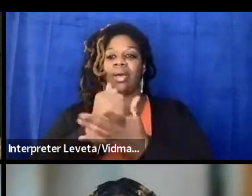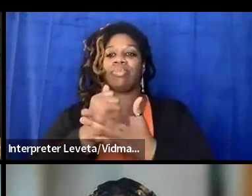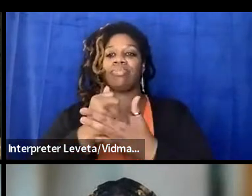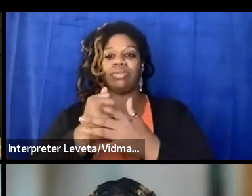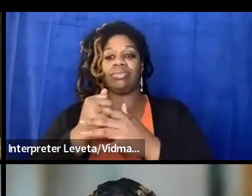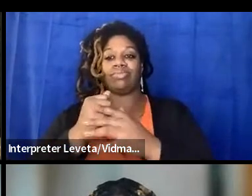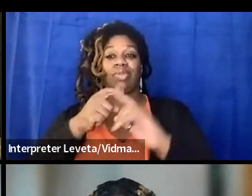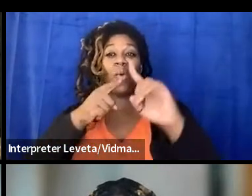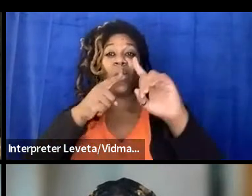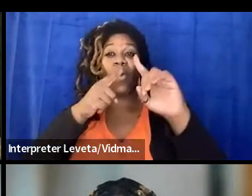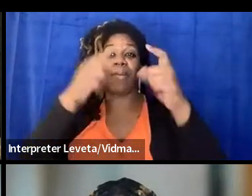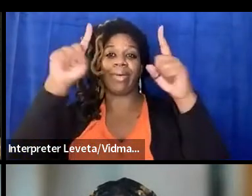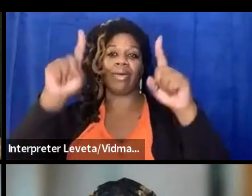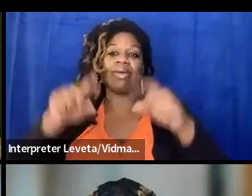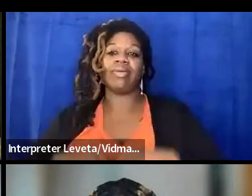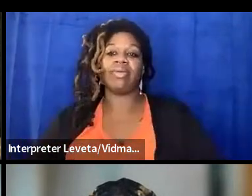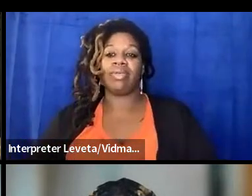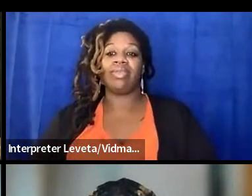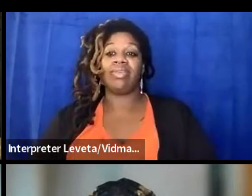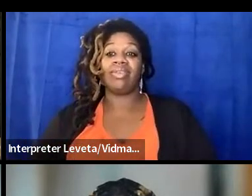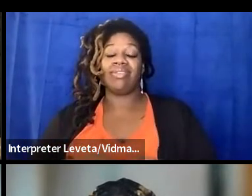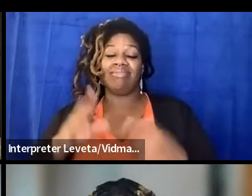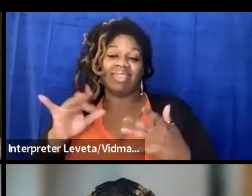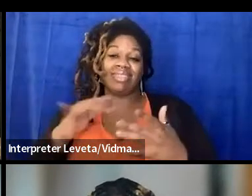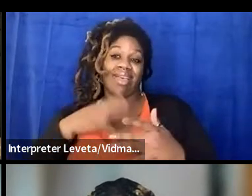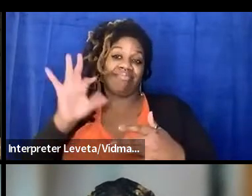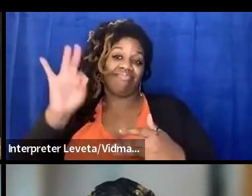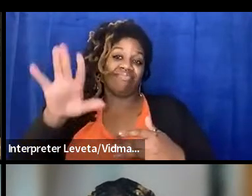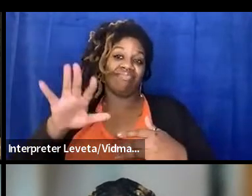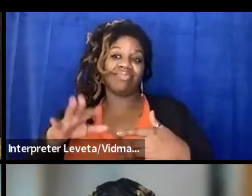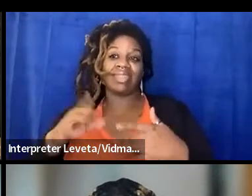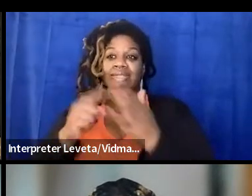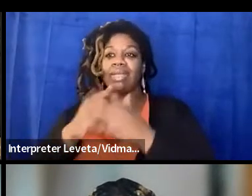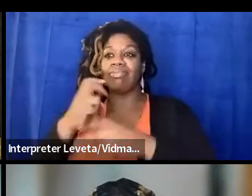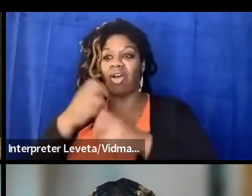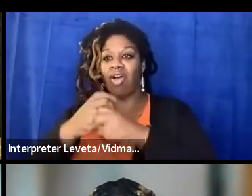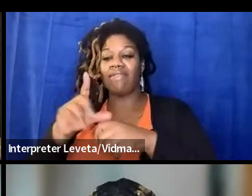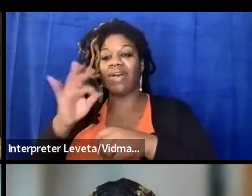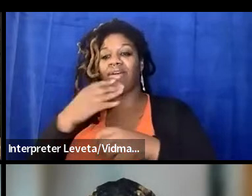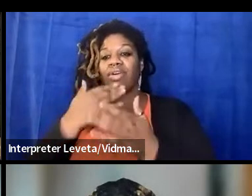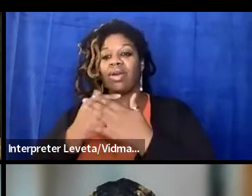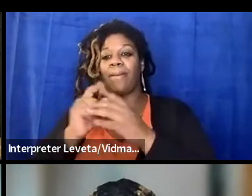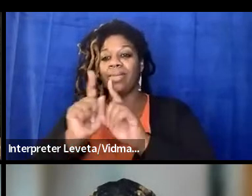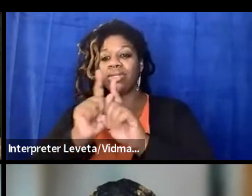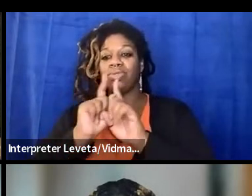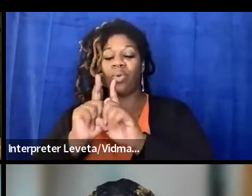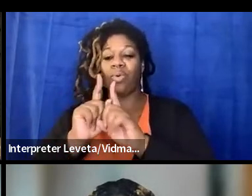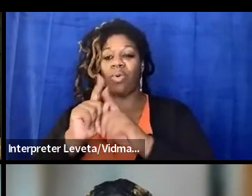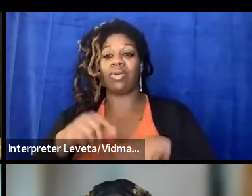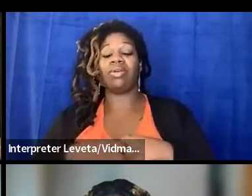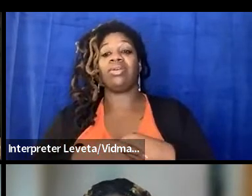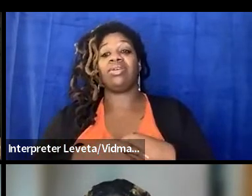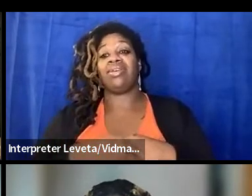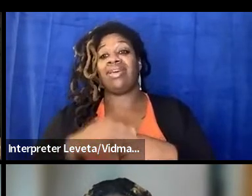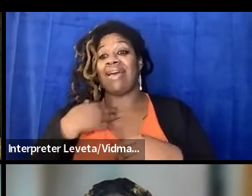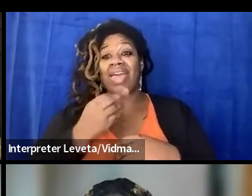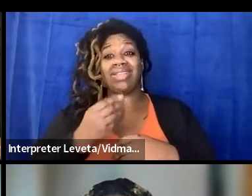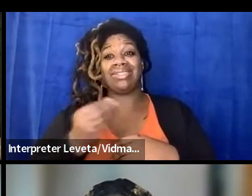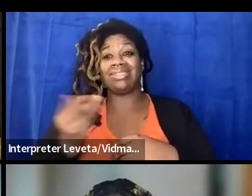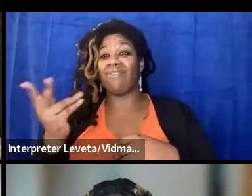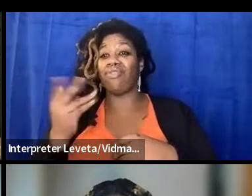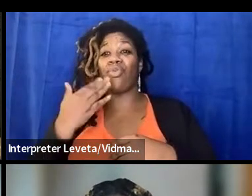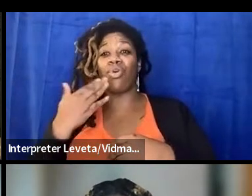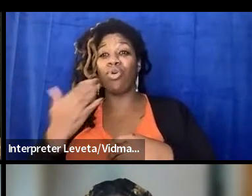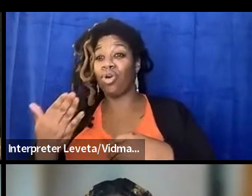have to say for that one, because sometimes it can be hard to find a good mentor. I've had, several good mentors,